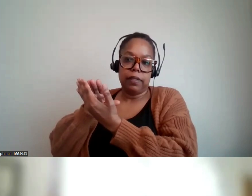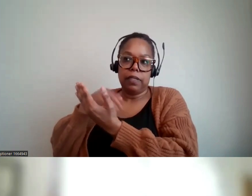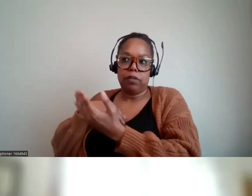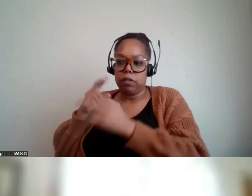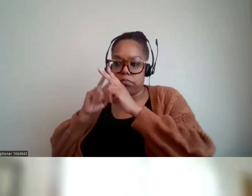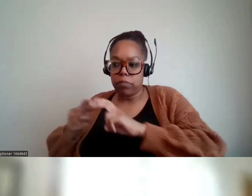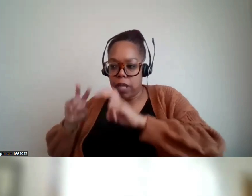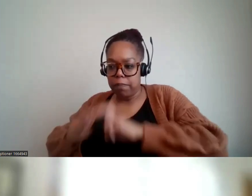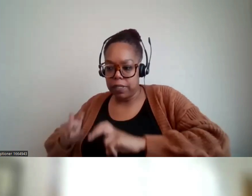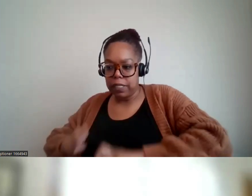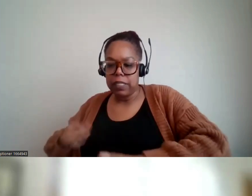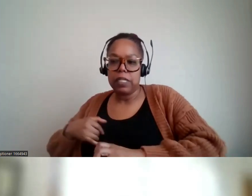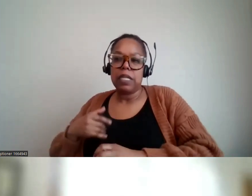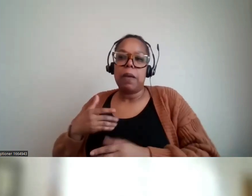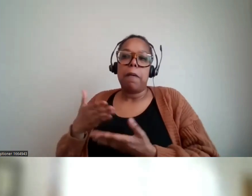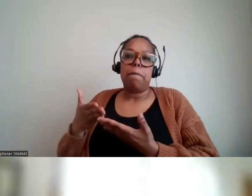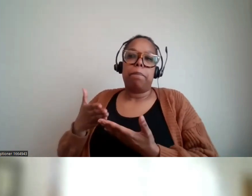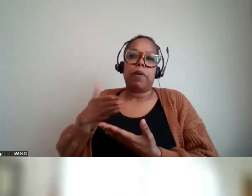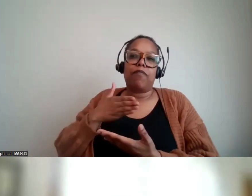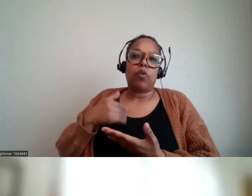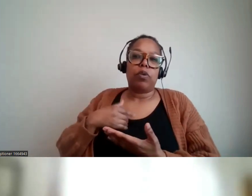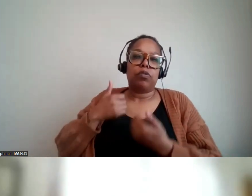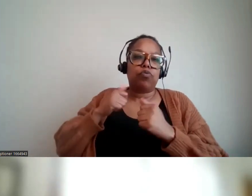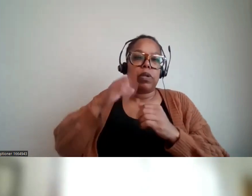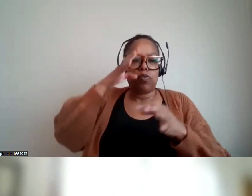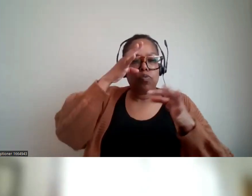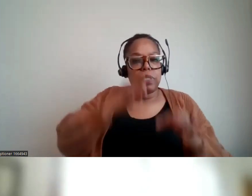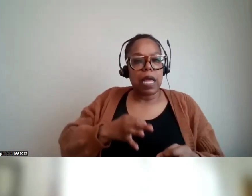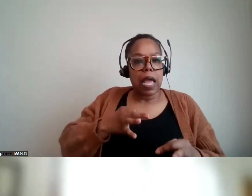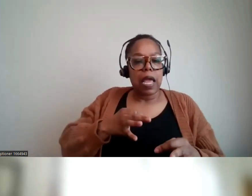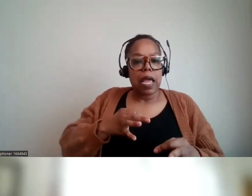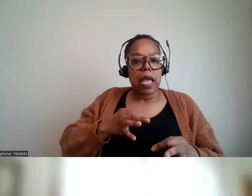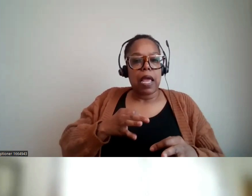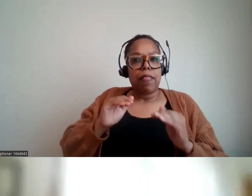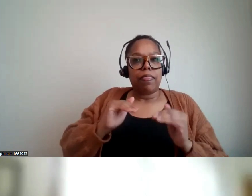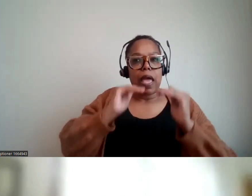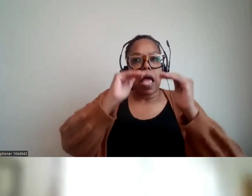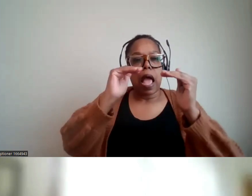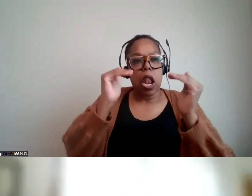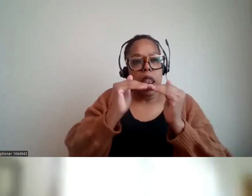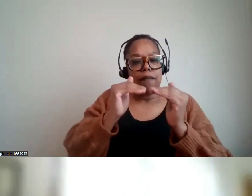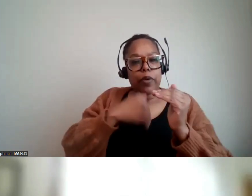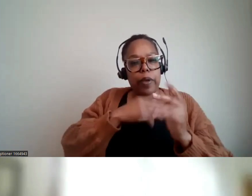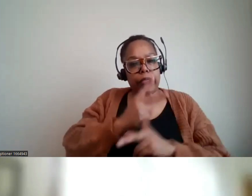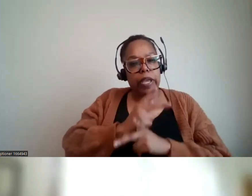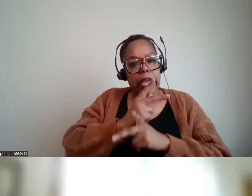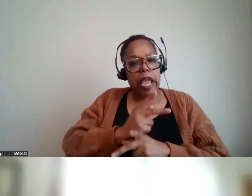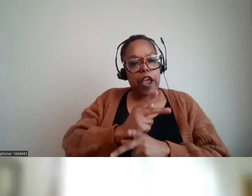determine whether the child needs to go to a higher level of care by the second person, the third party that's